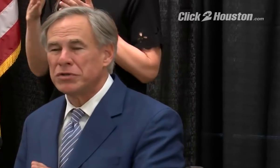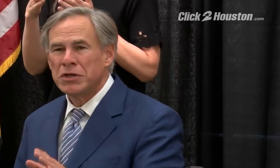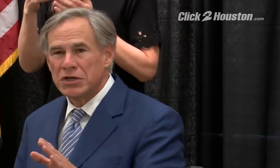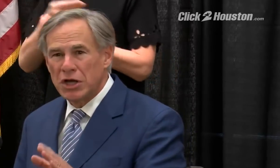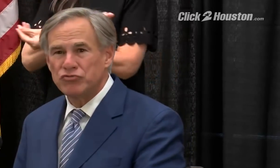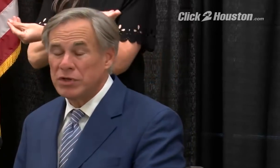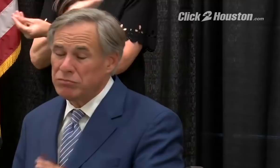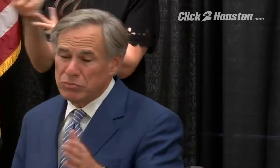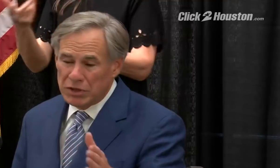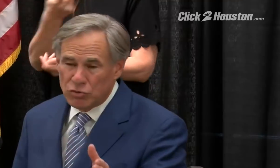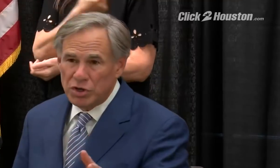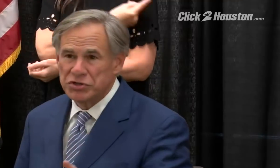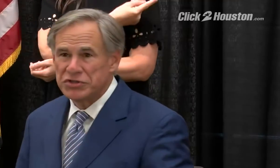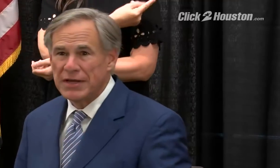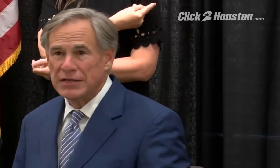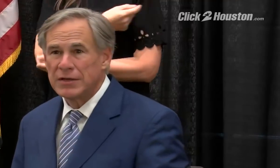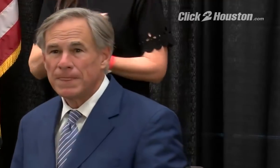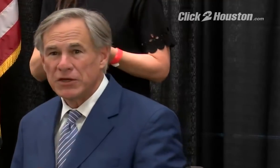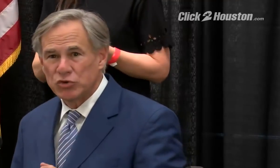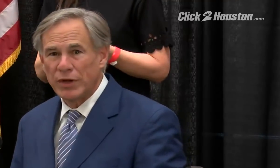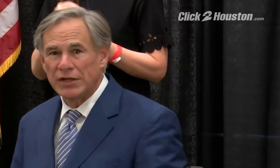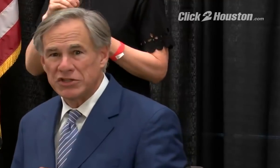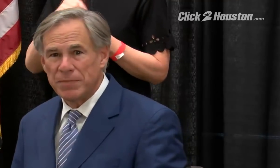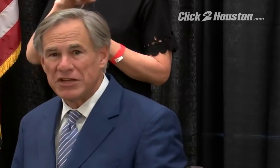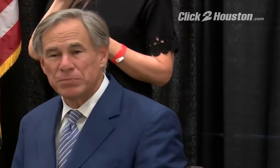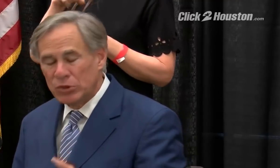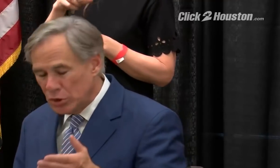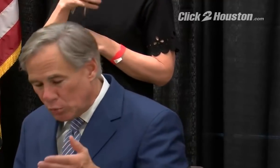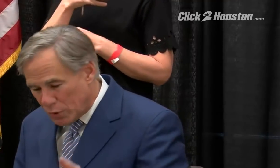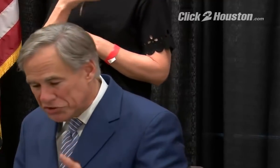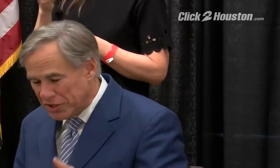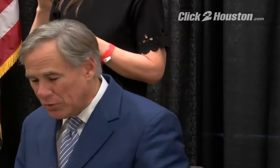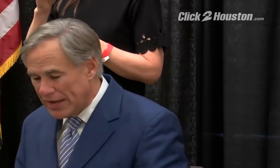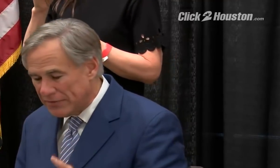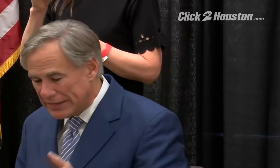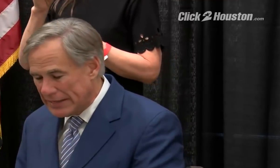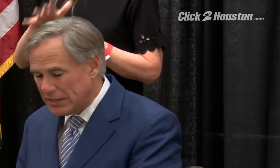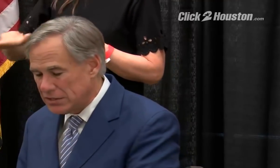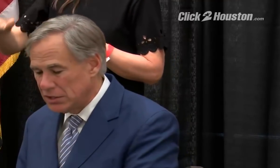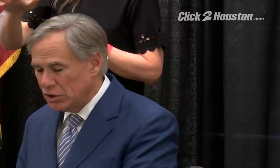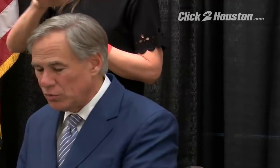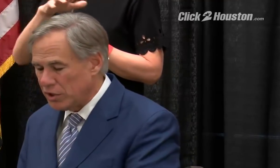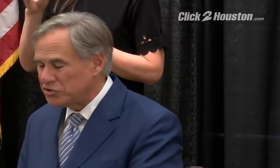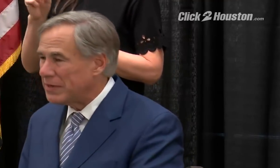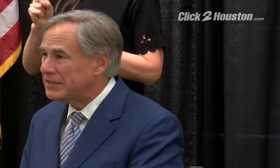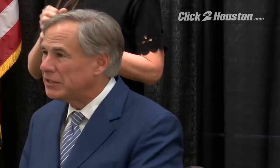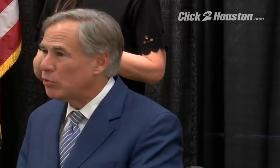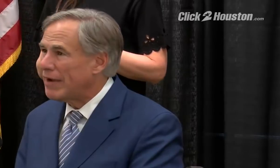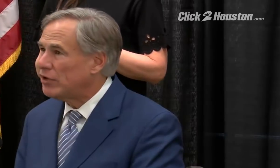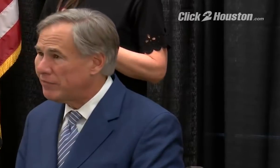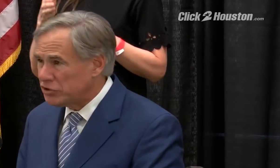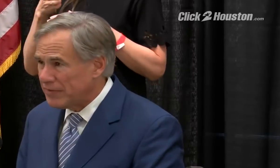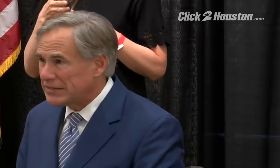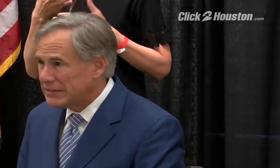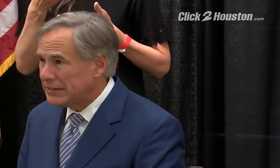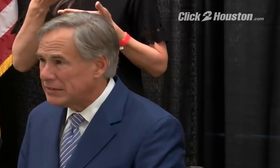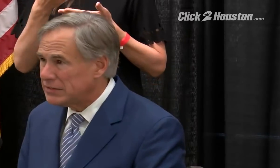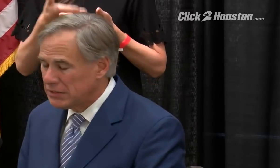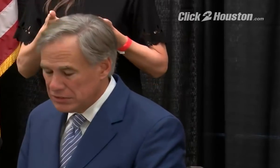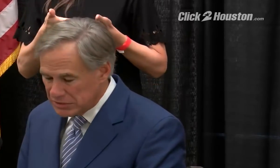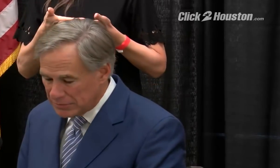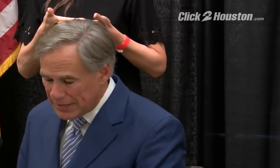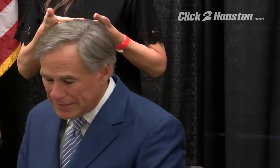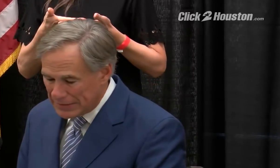across the country and across the state as quickly as possible once they arrive. And again, we are expecting the arrival of those